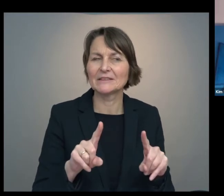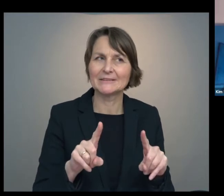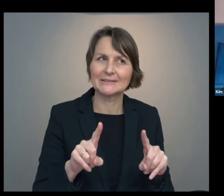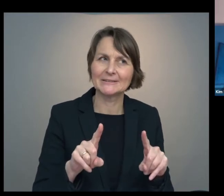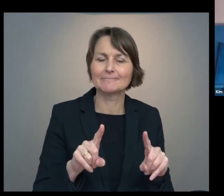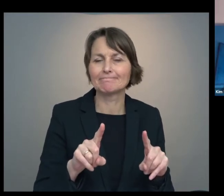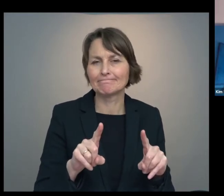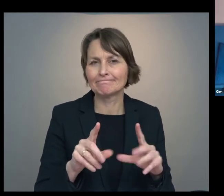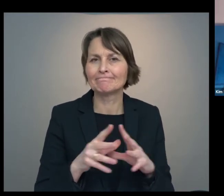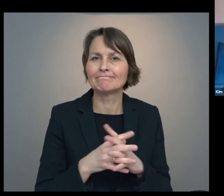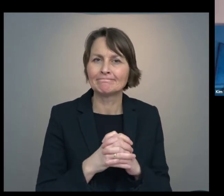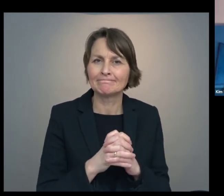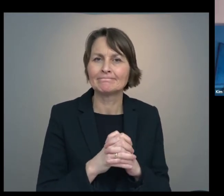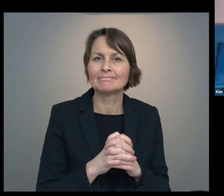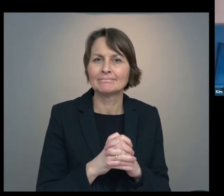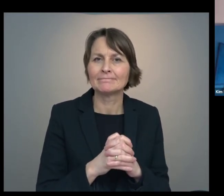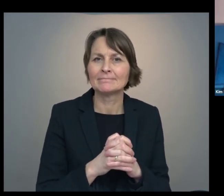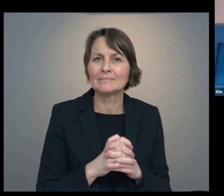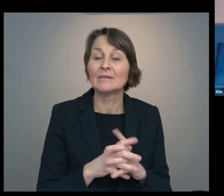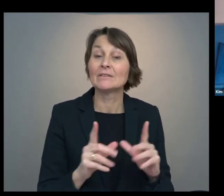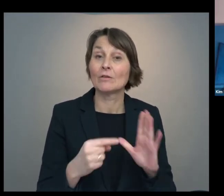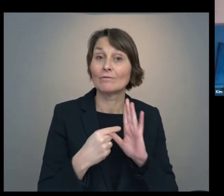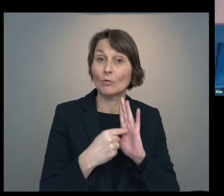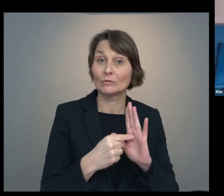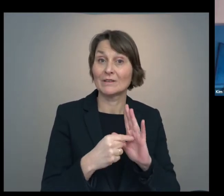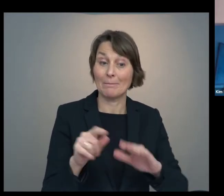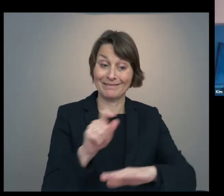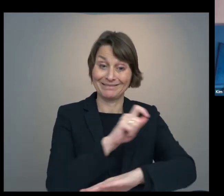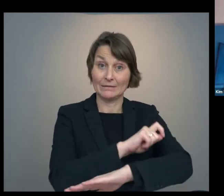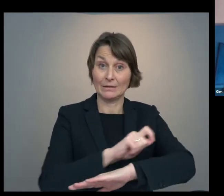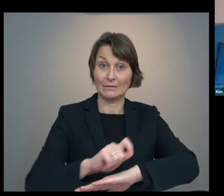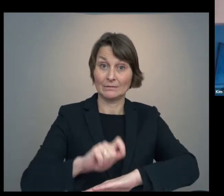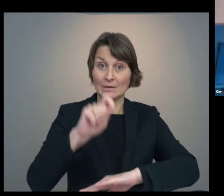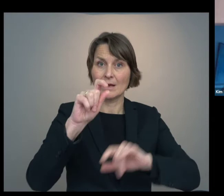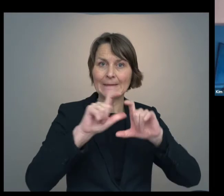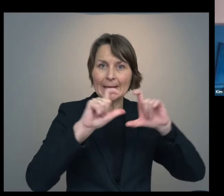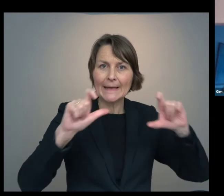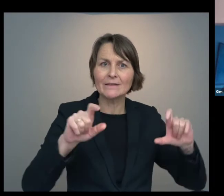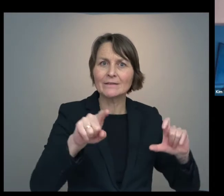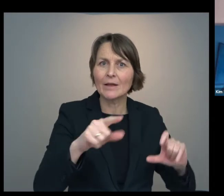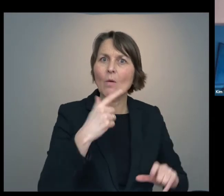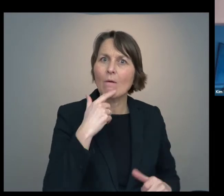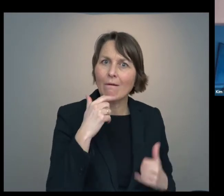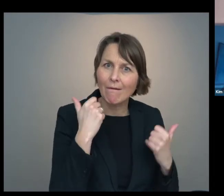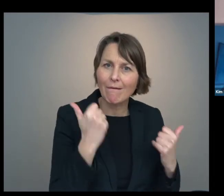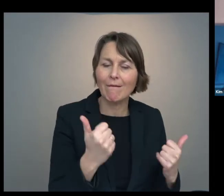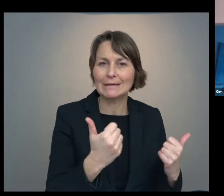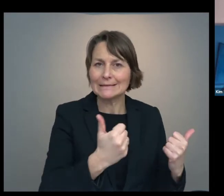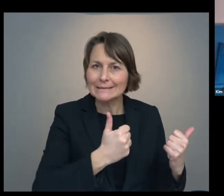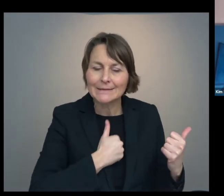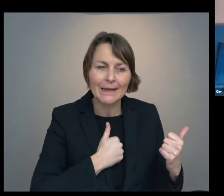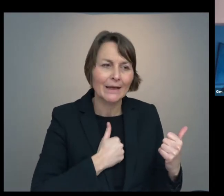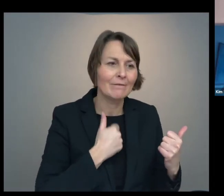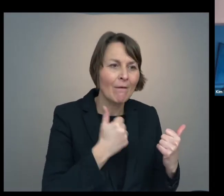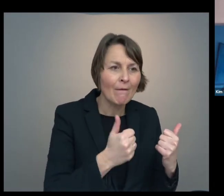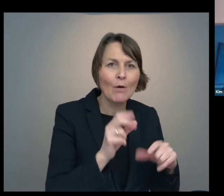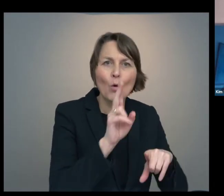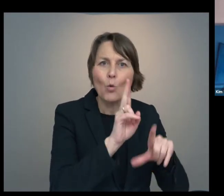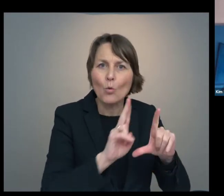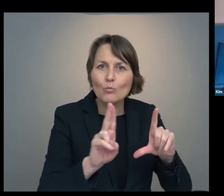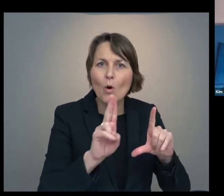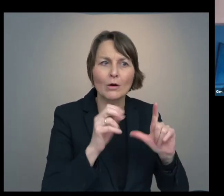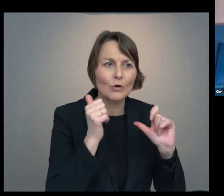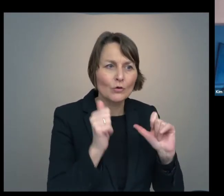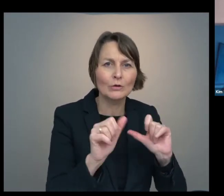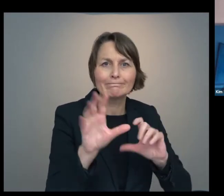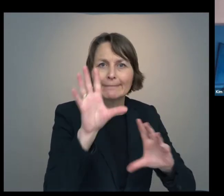of agencies. What we see is that design agencies, they kind of like the editorial experience